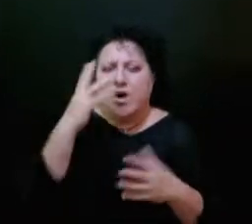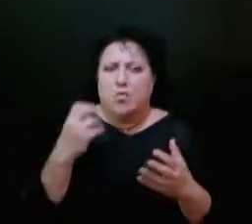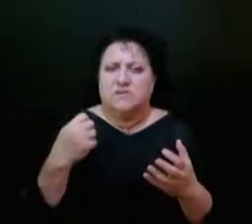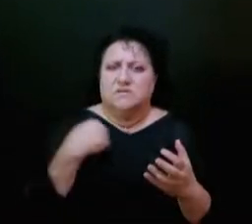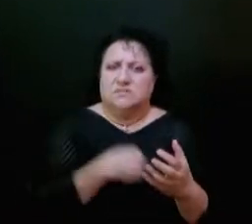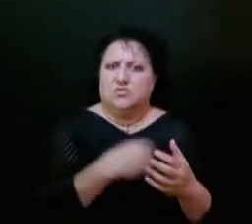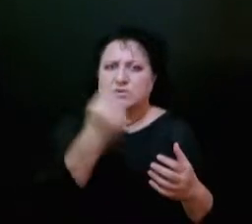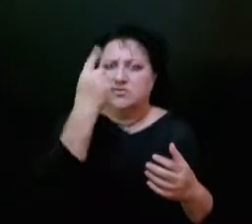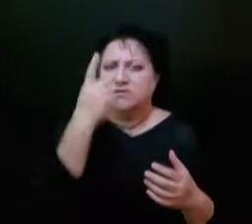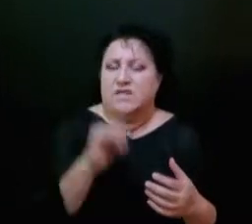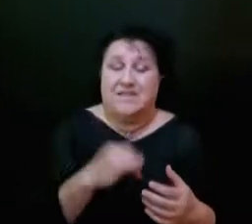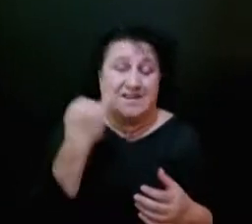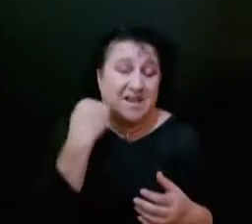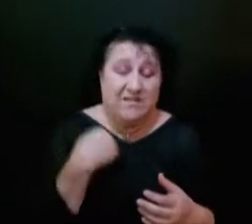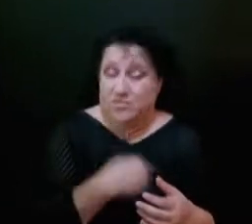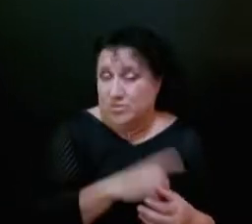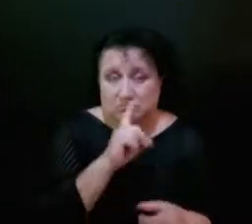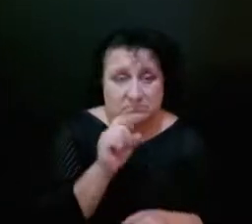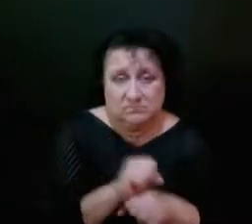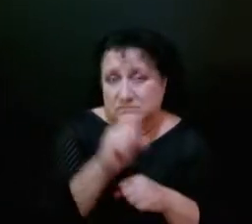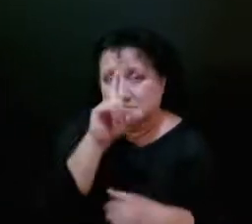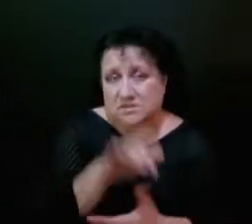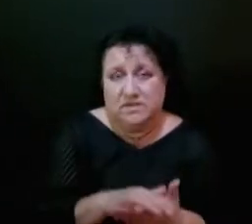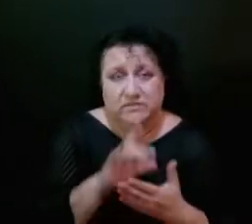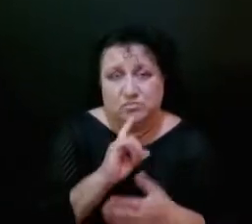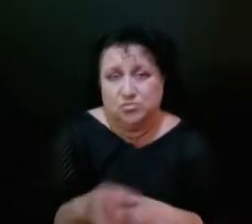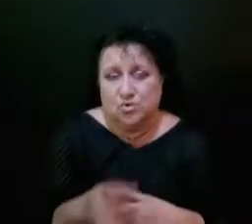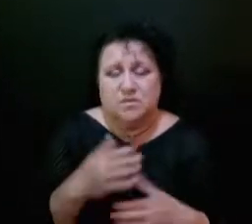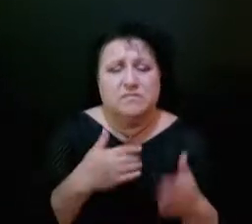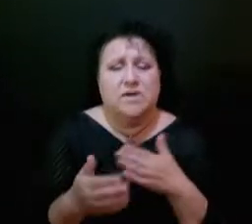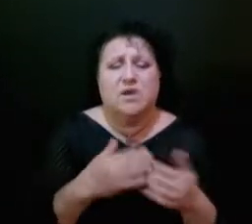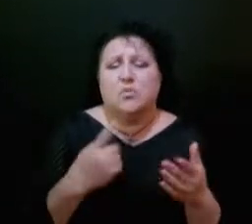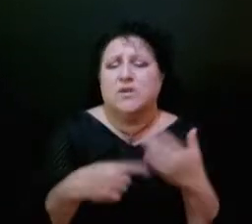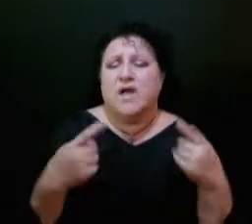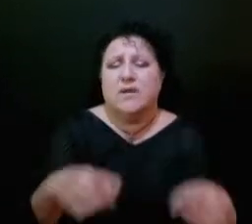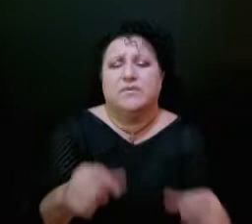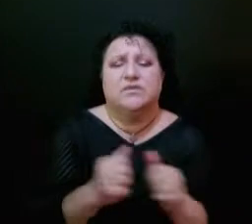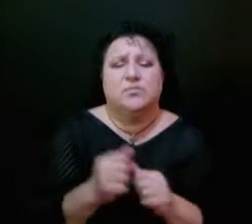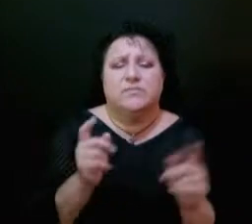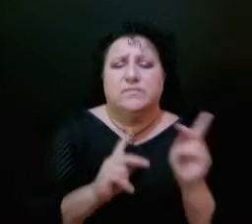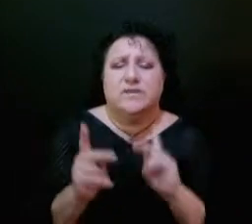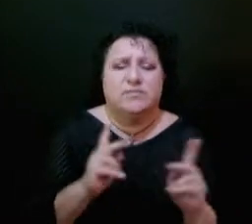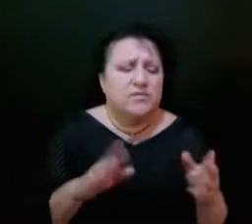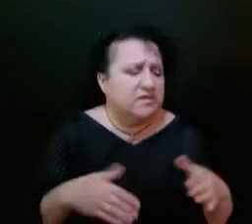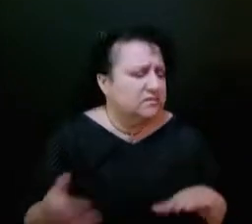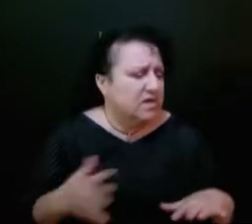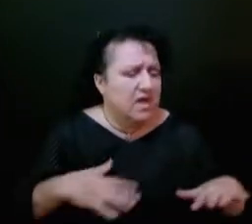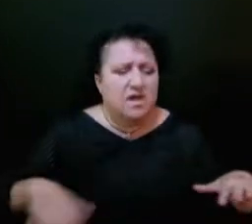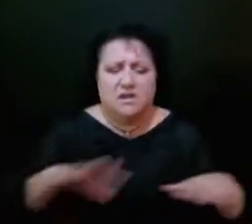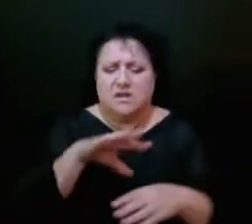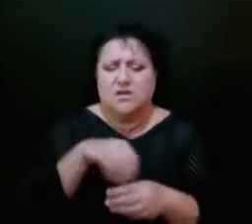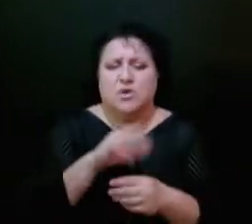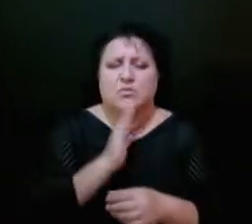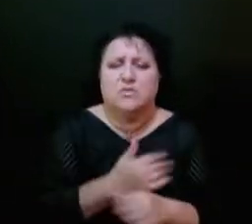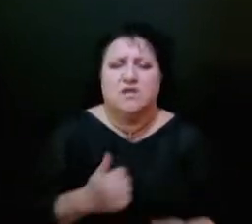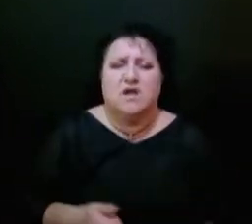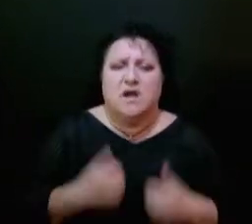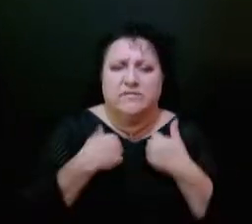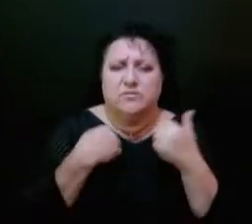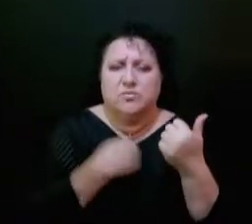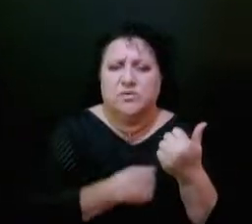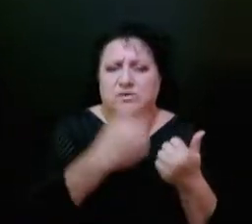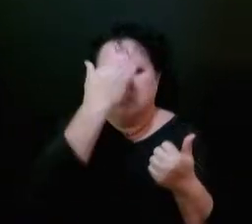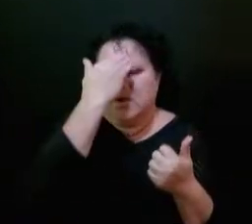what happens to us, no matter what happens to our loved ones, we know that we're going to be resurrected and we're going to see each other